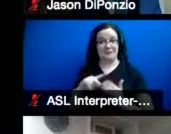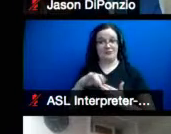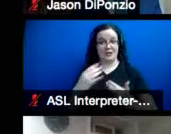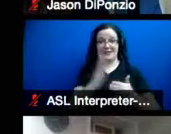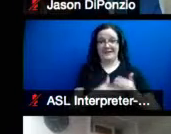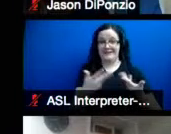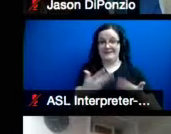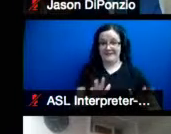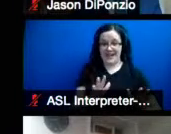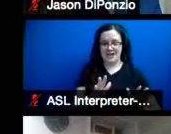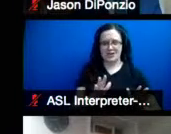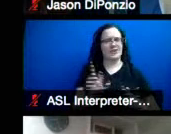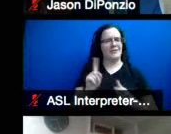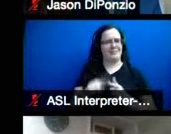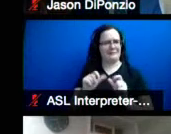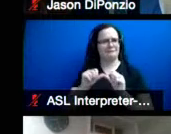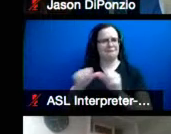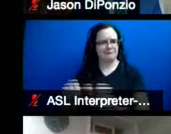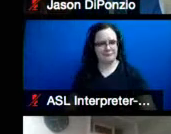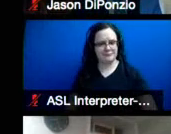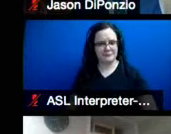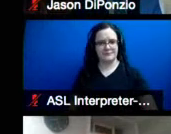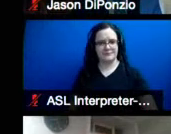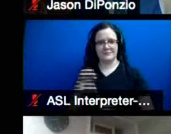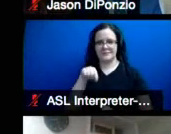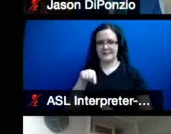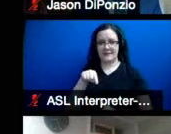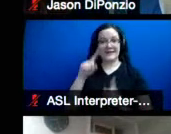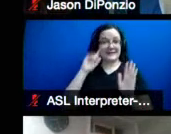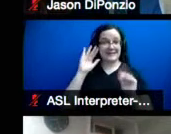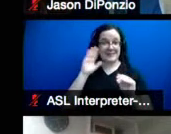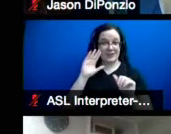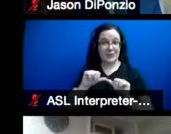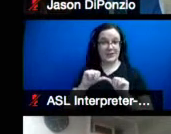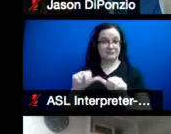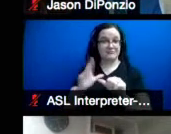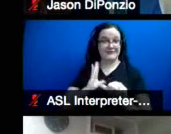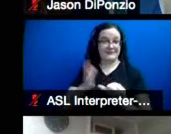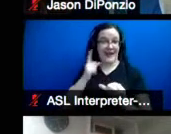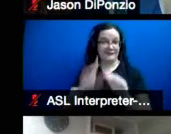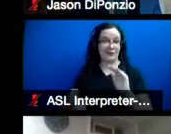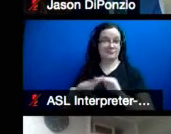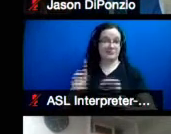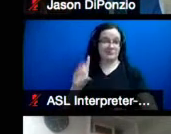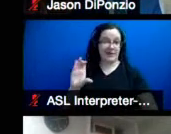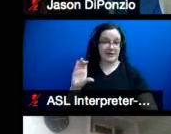Components have a projected lifespan of up to 100 years.